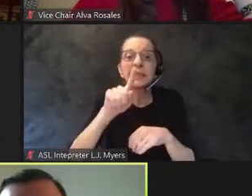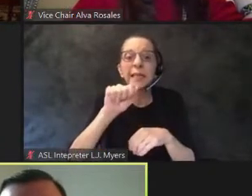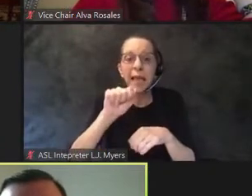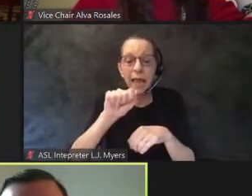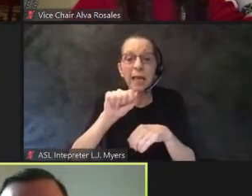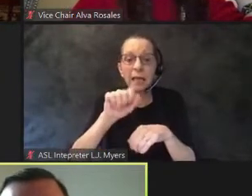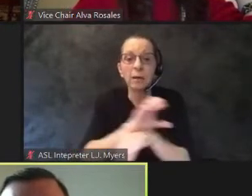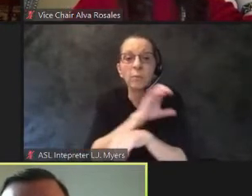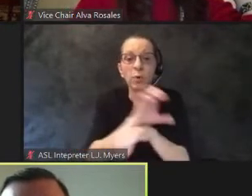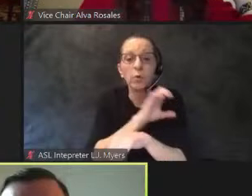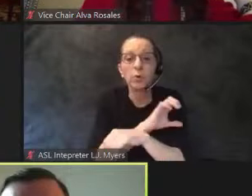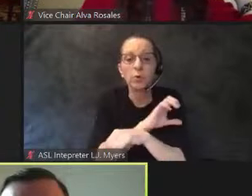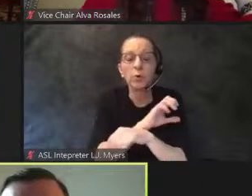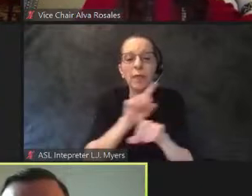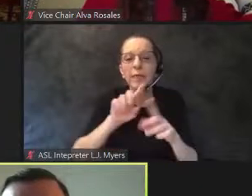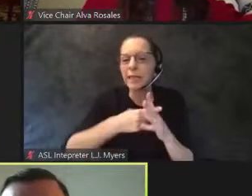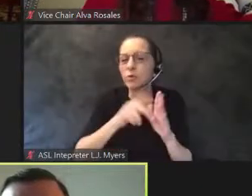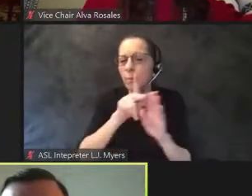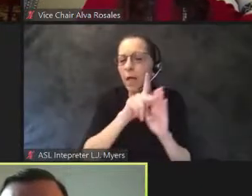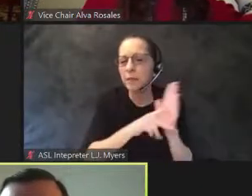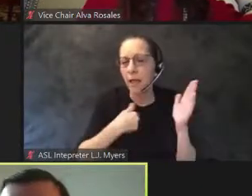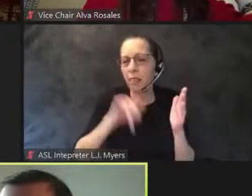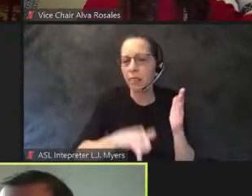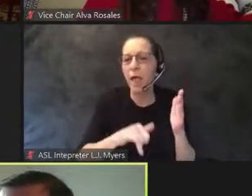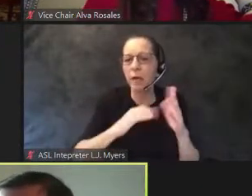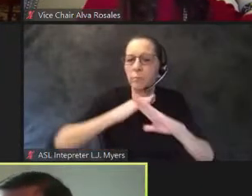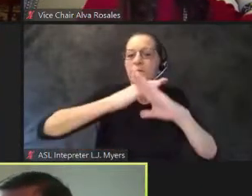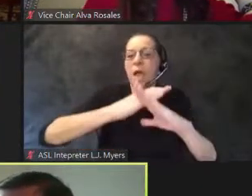did. I'm happy to answer any questions.